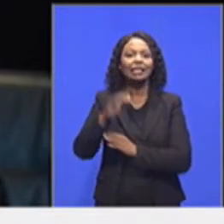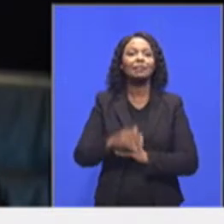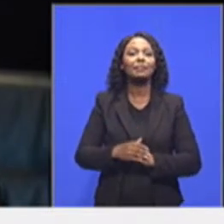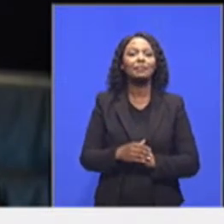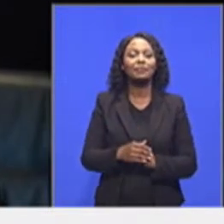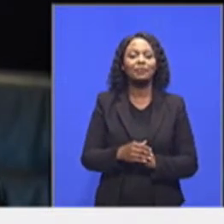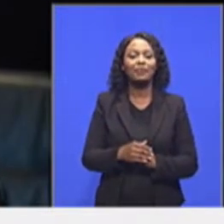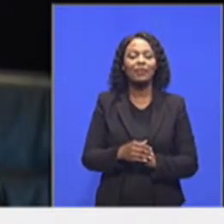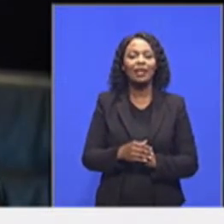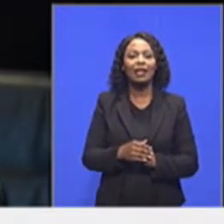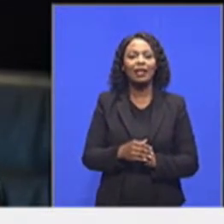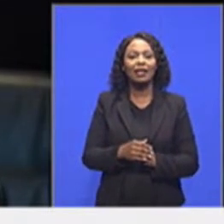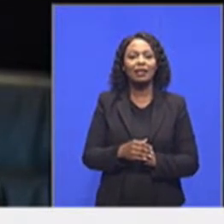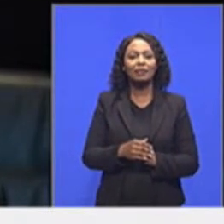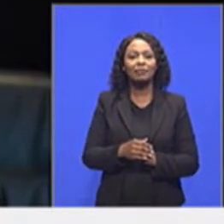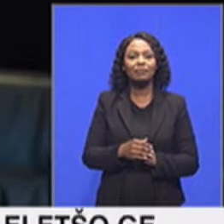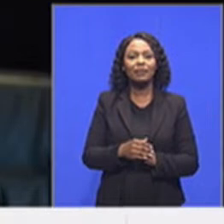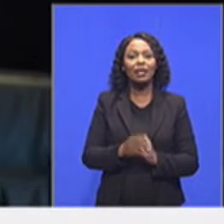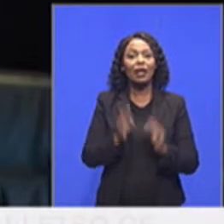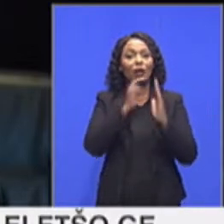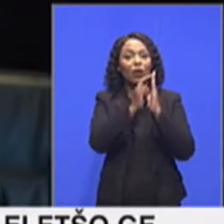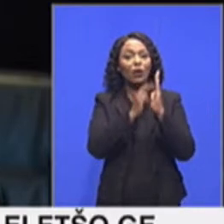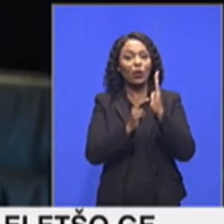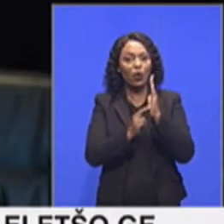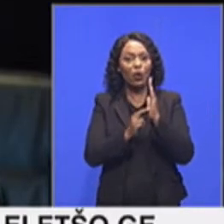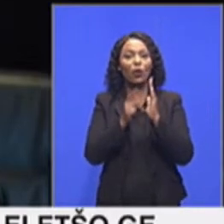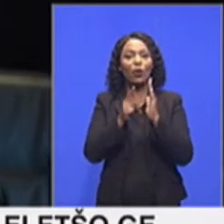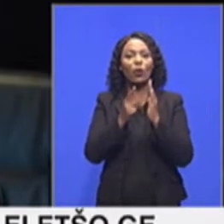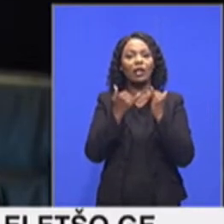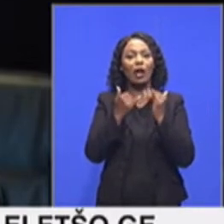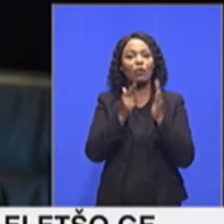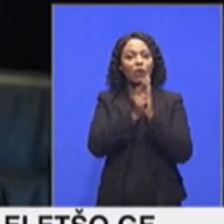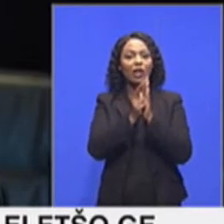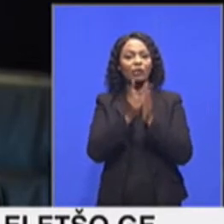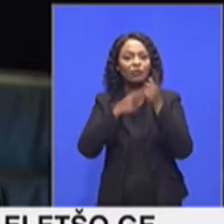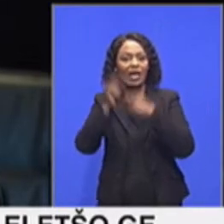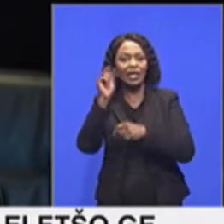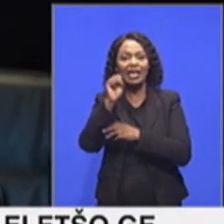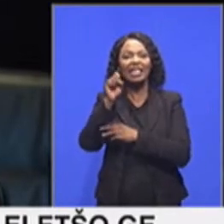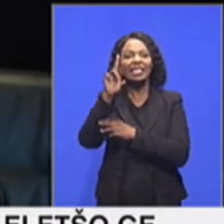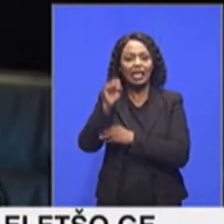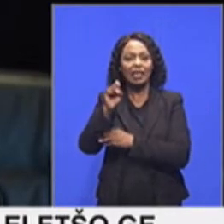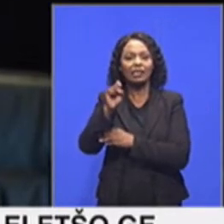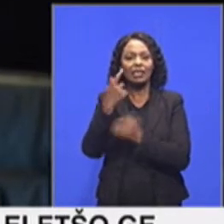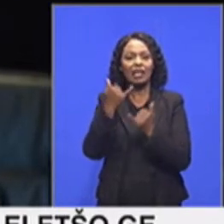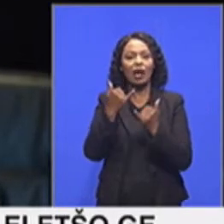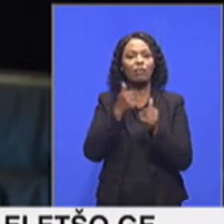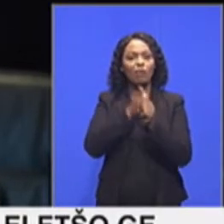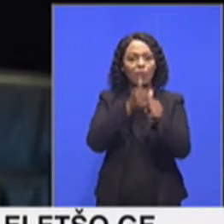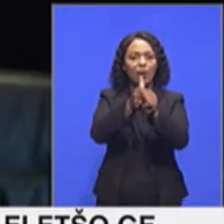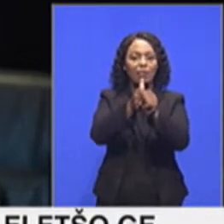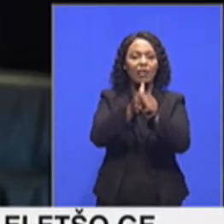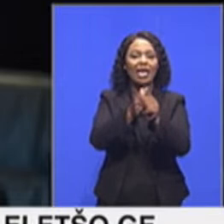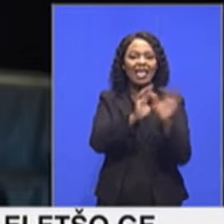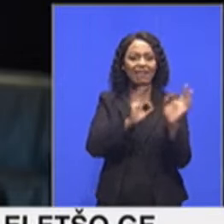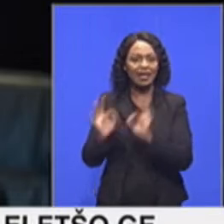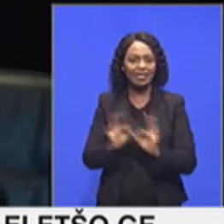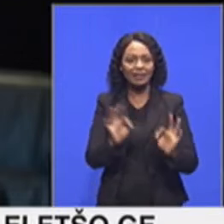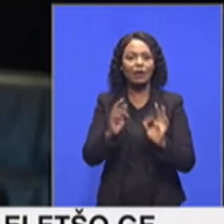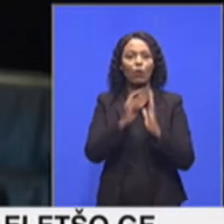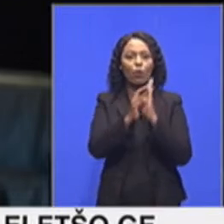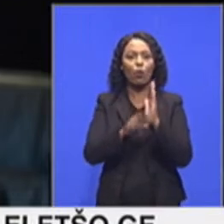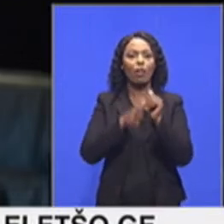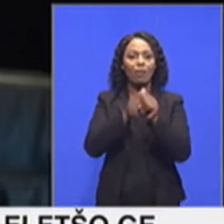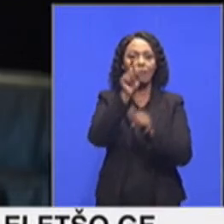On illicit trade, over the past 3 years, SARS has taken several steps to enhance its effectiveness in combating